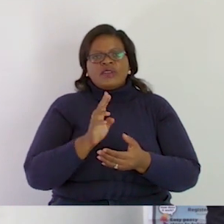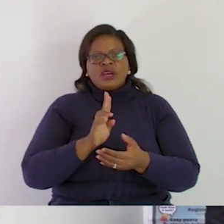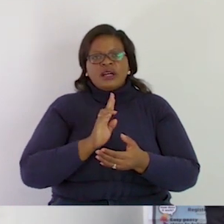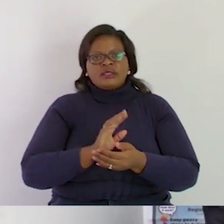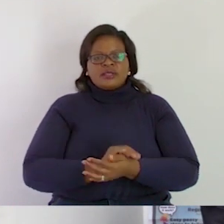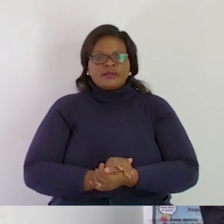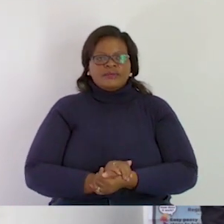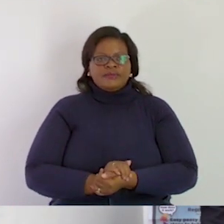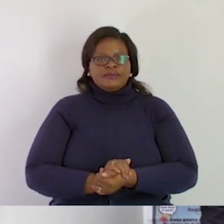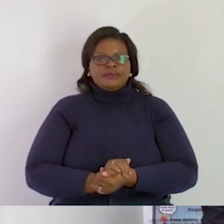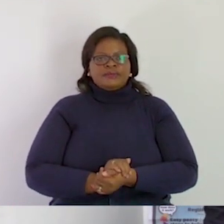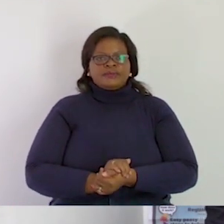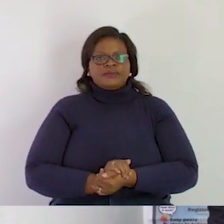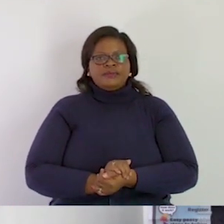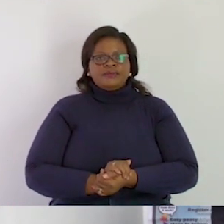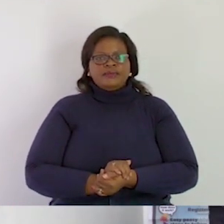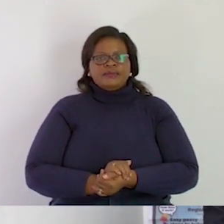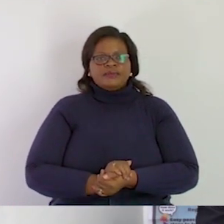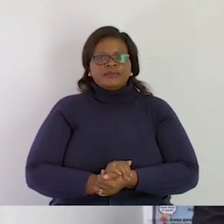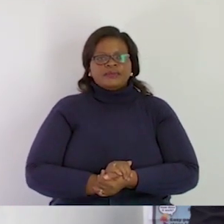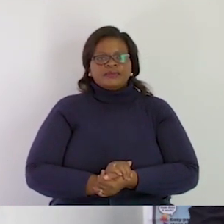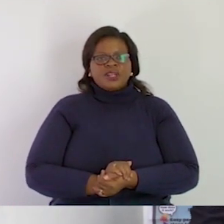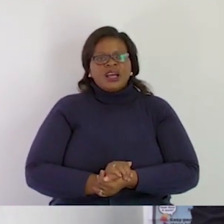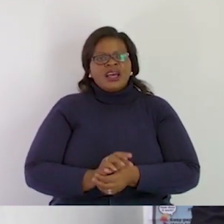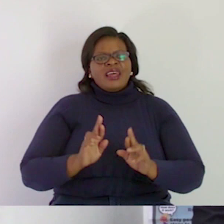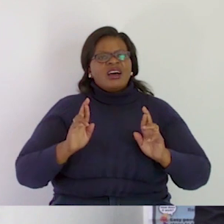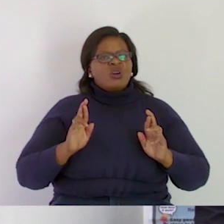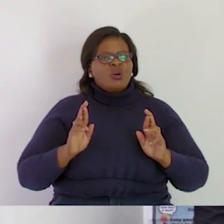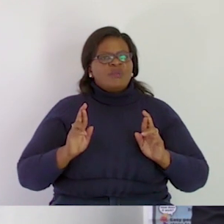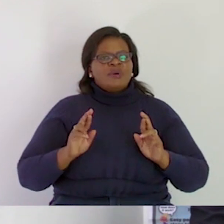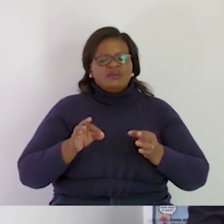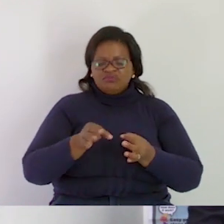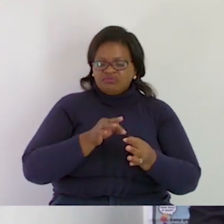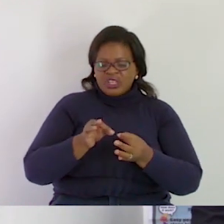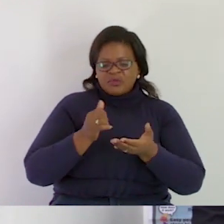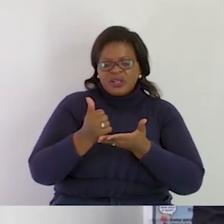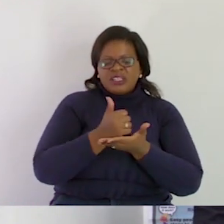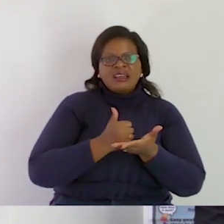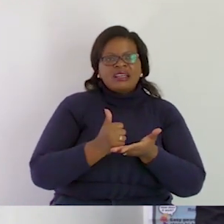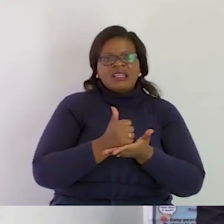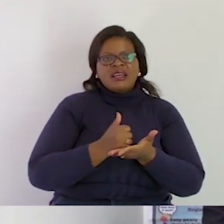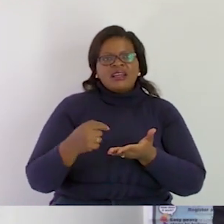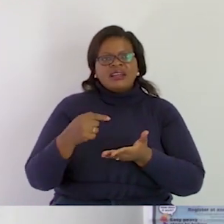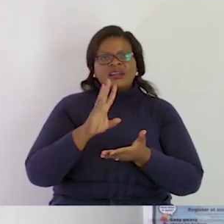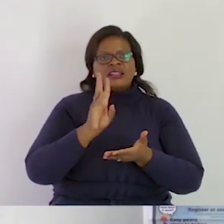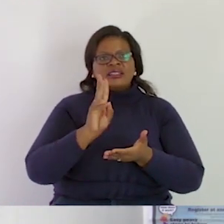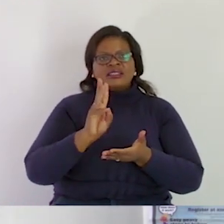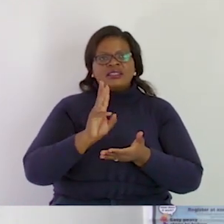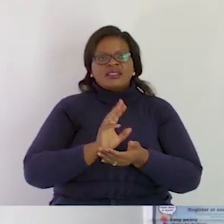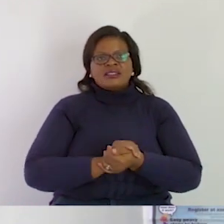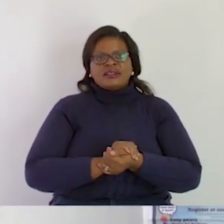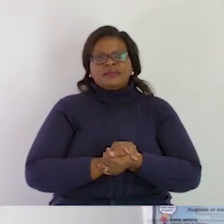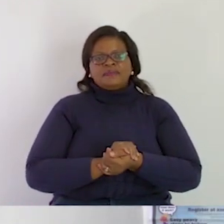I said this is also explained in grade 6. We can always go and watch those video and get it